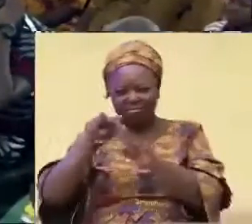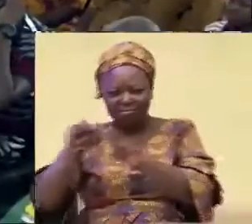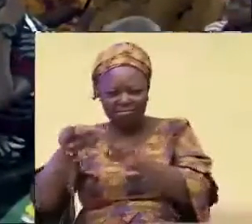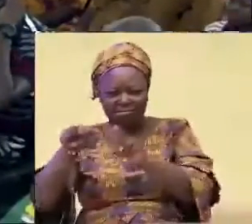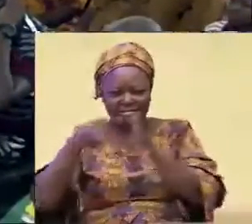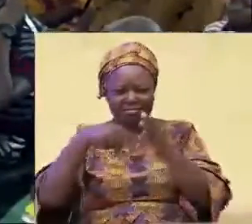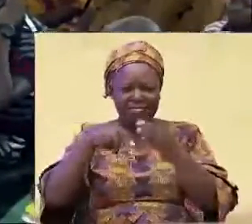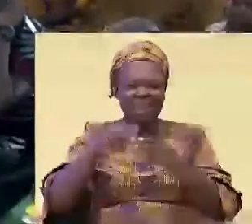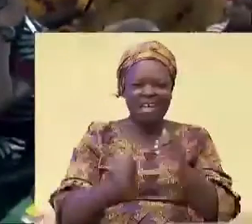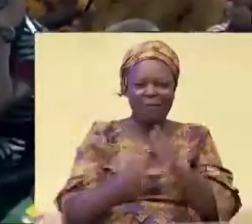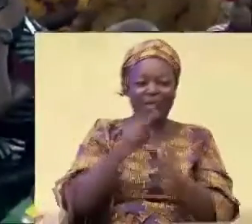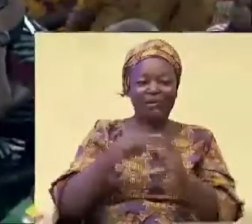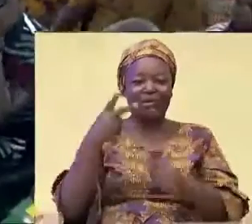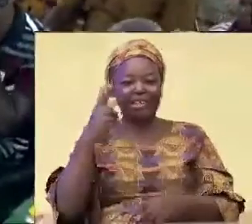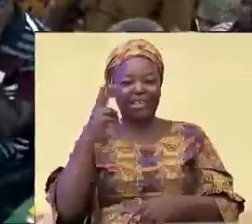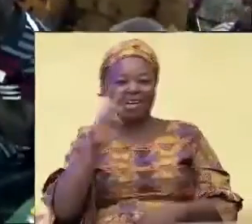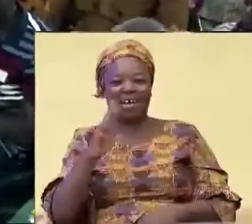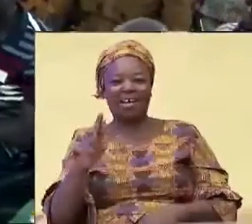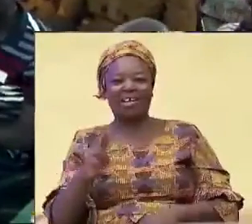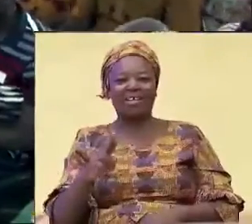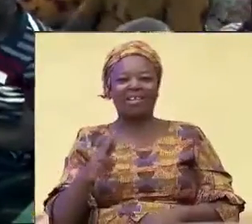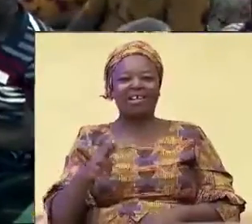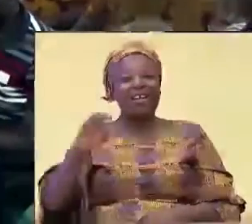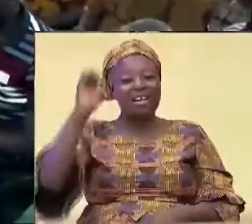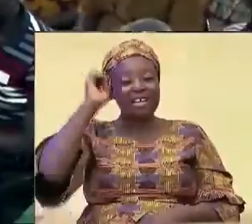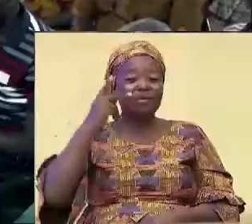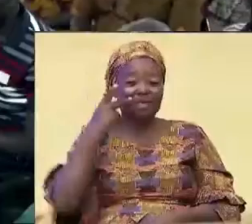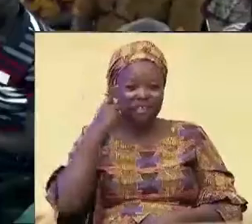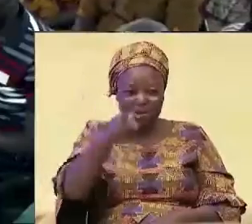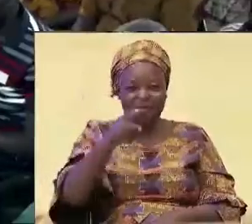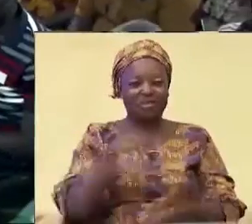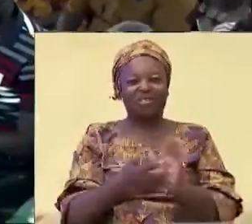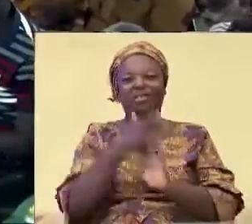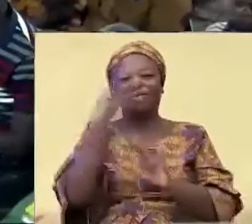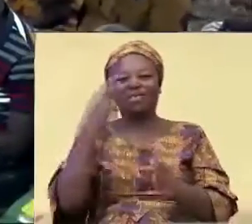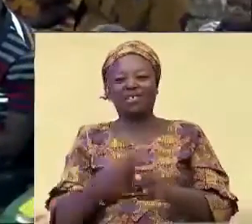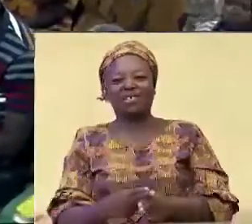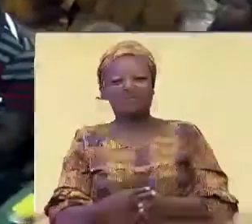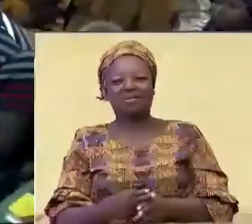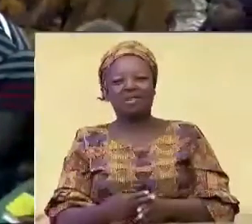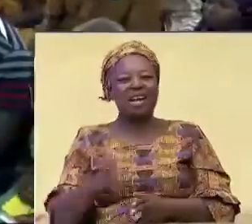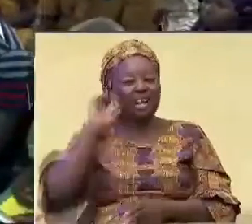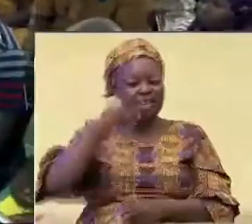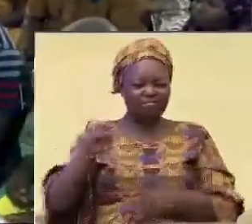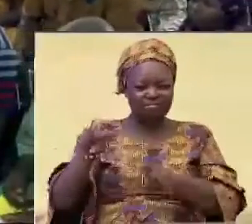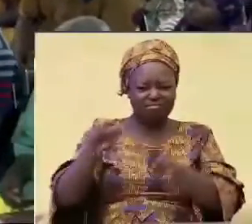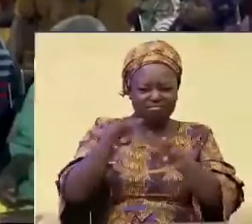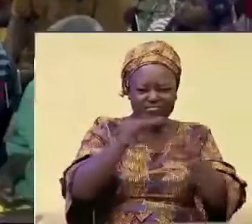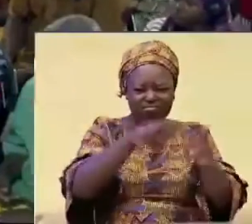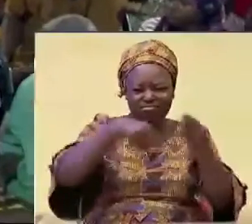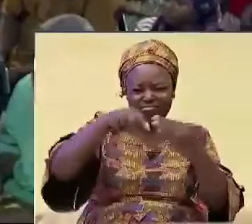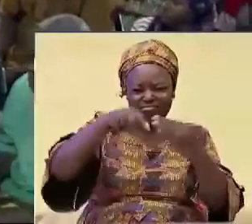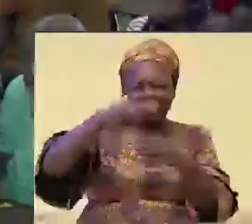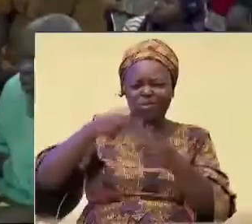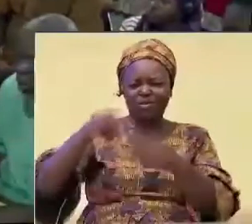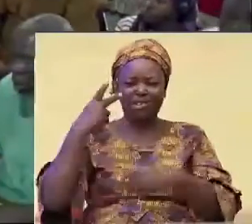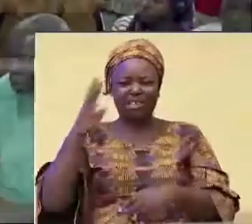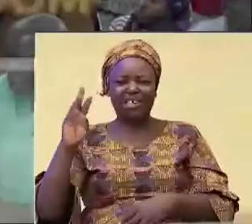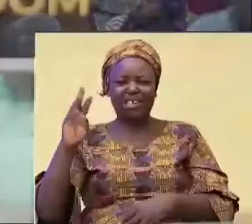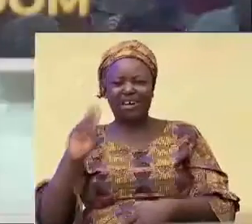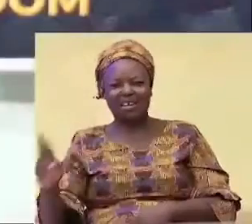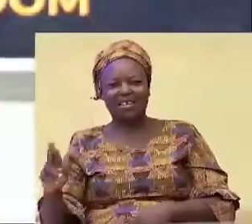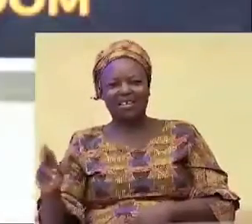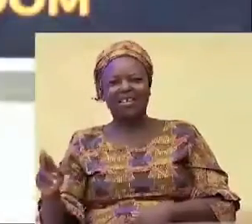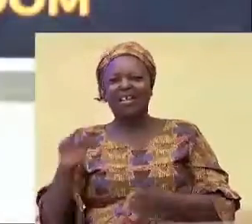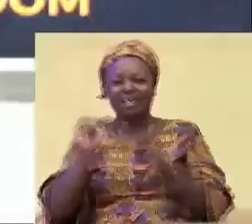around about to see her. He will see you. He looked around about him to see